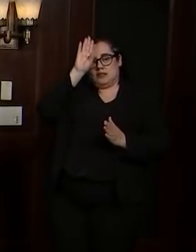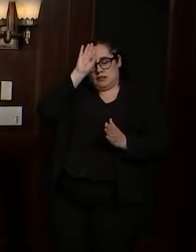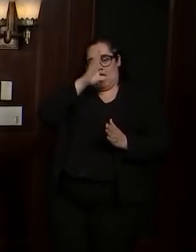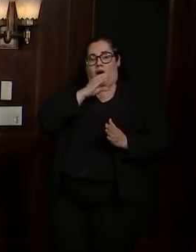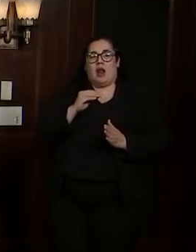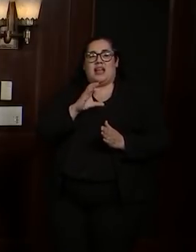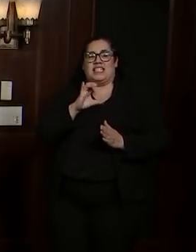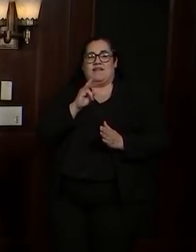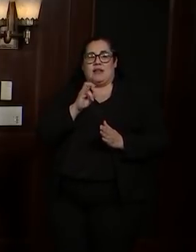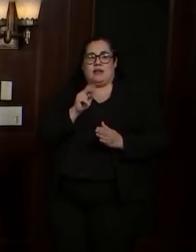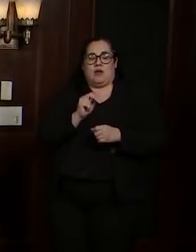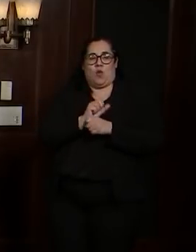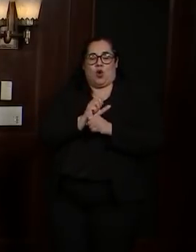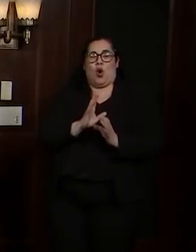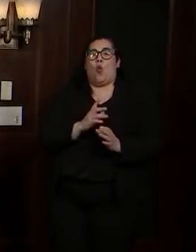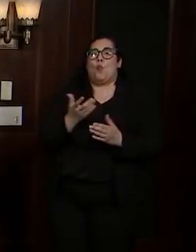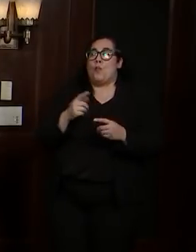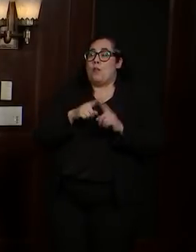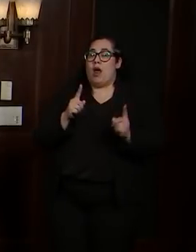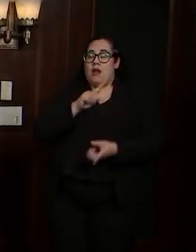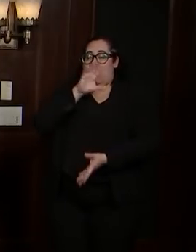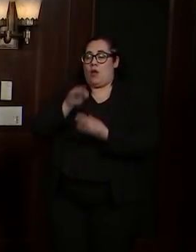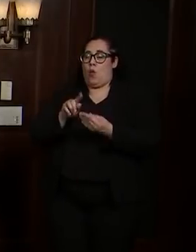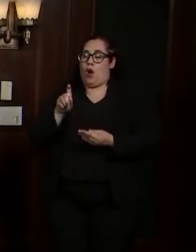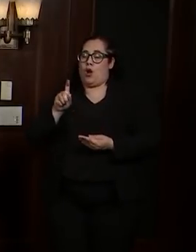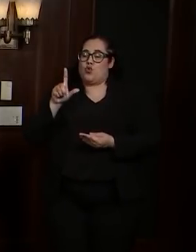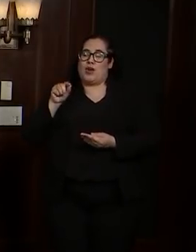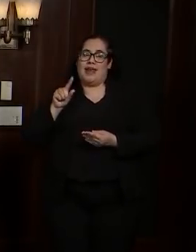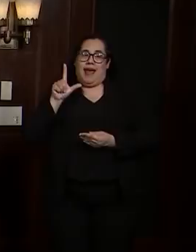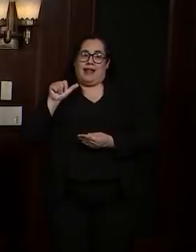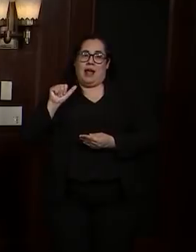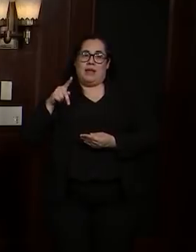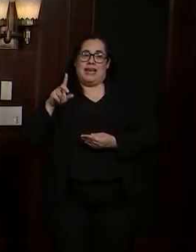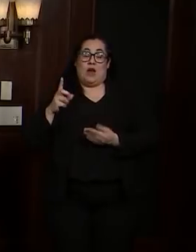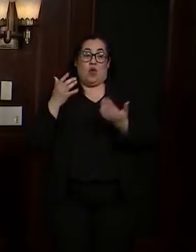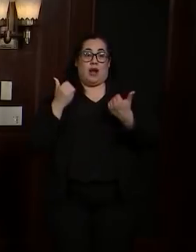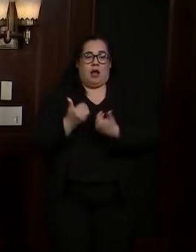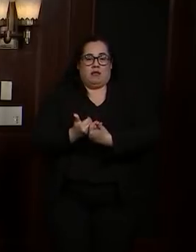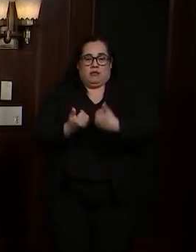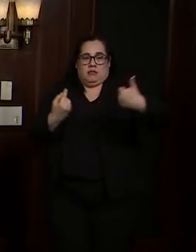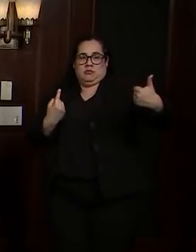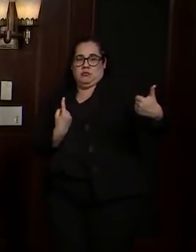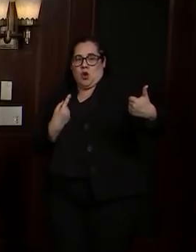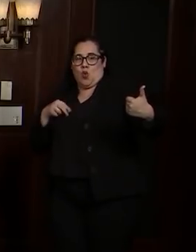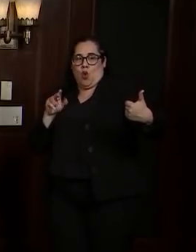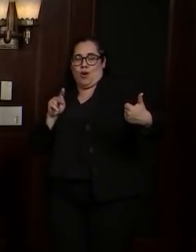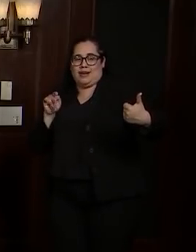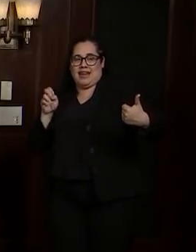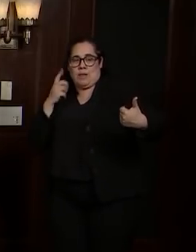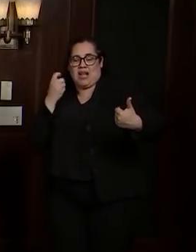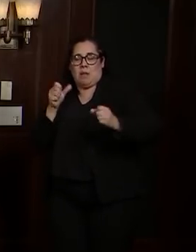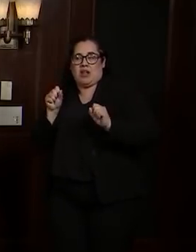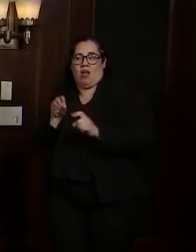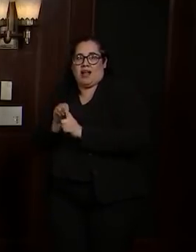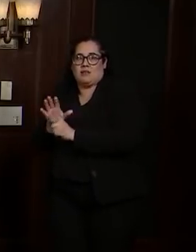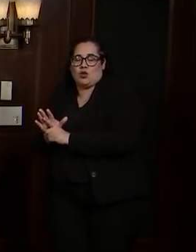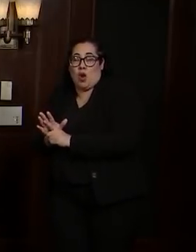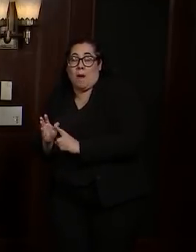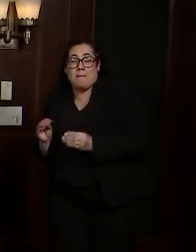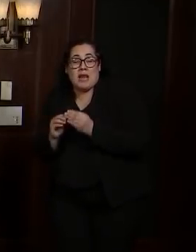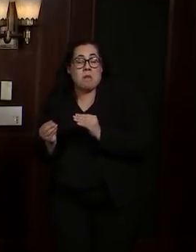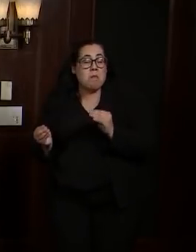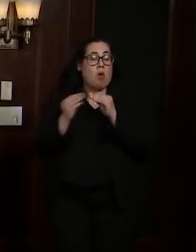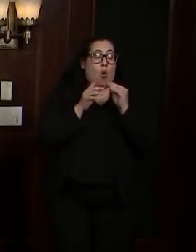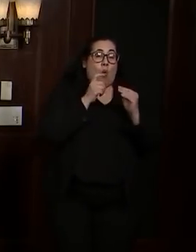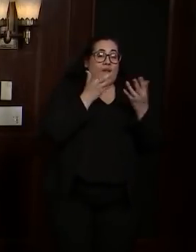But we also have 120 LAPD folks who right now are quarantined because of potential exposure. So more than even the folks